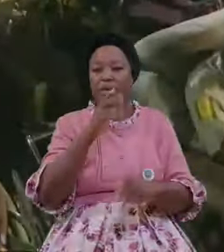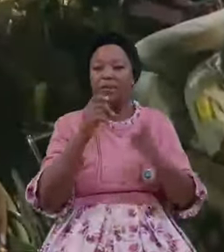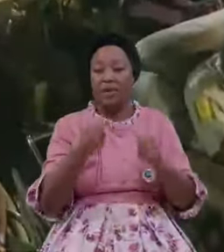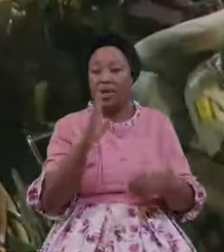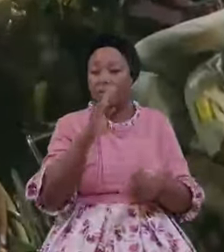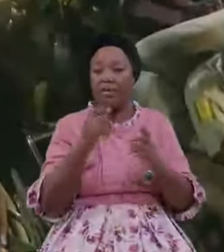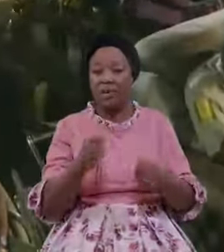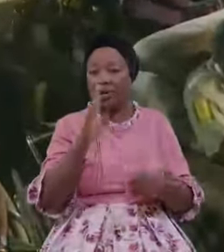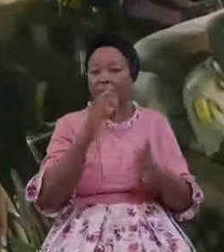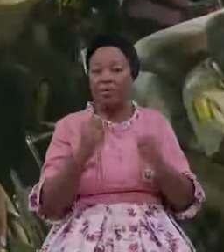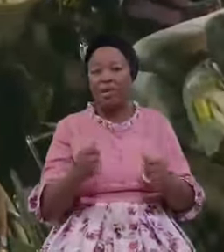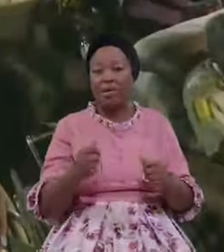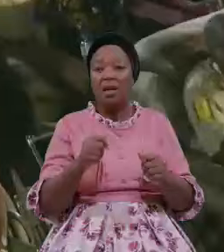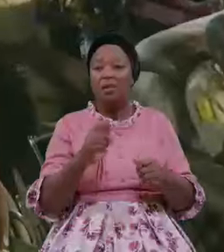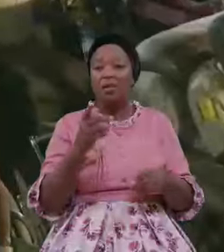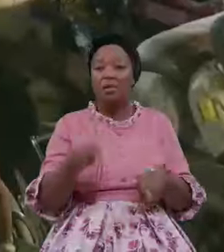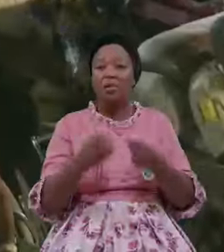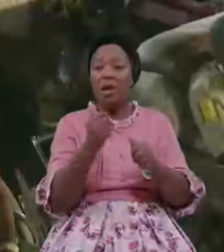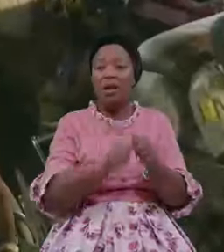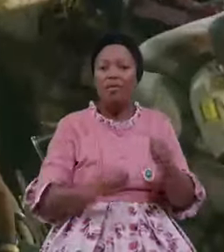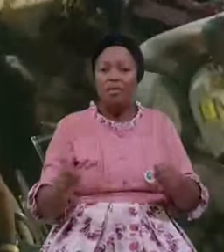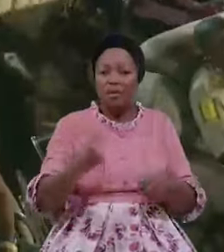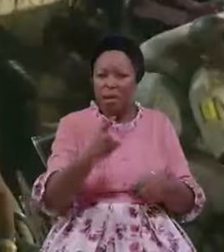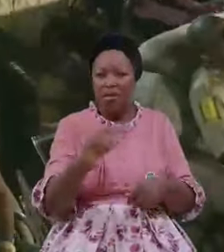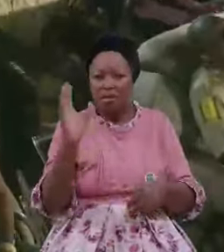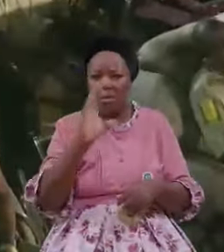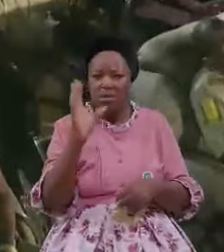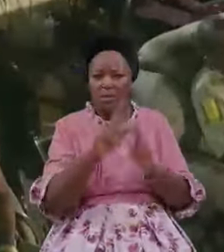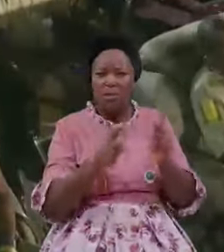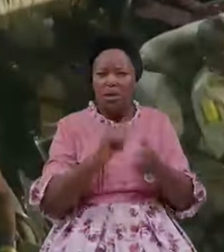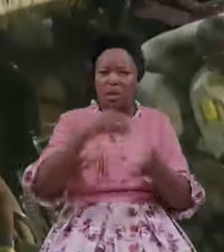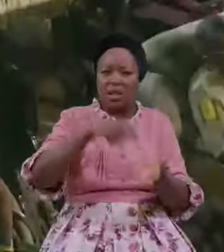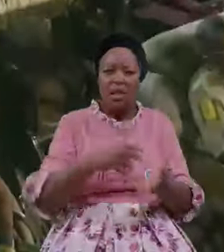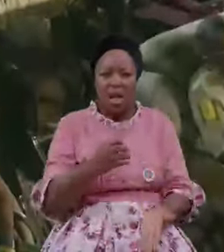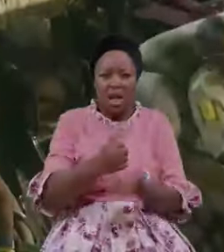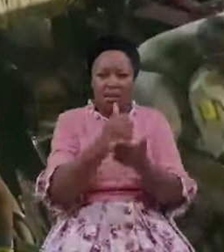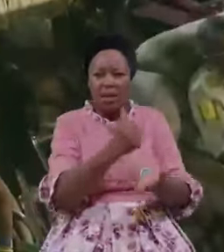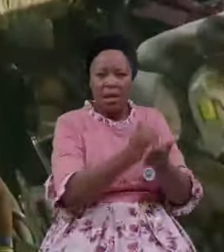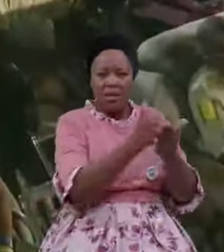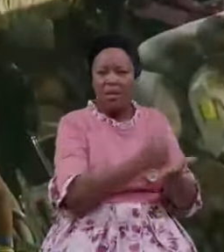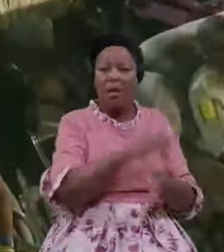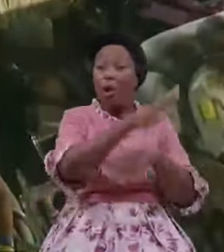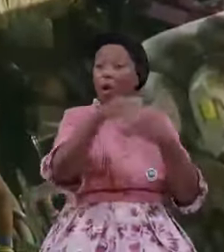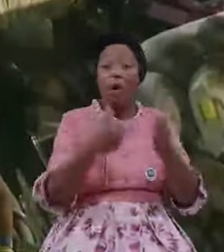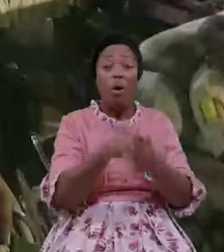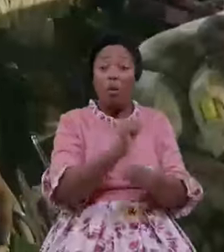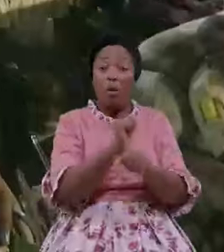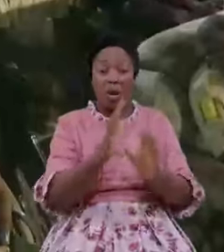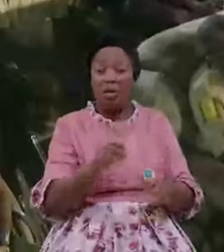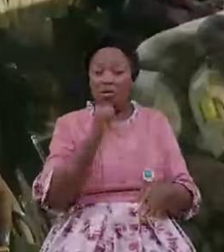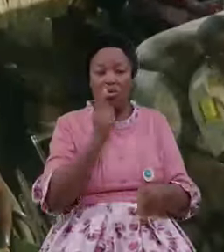down, down also. Down, down, down, down the second field. And also by my right, some standing, more than those sitting down.